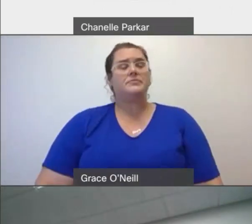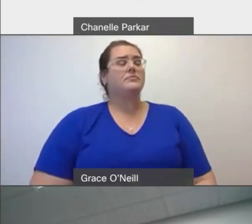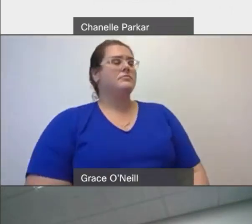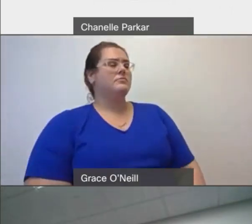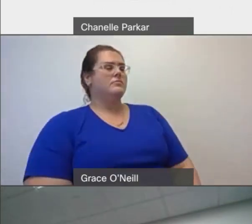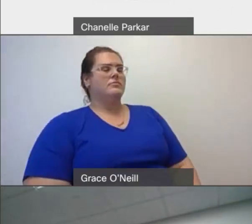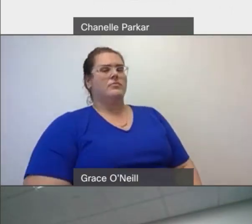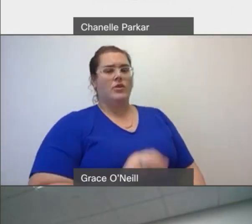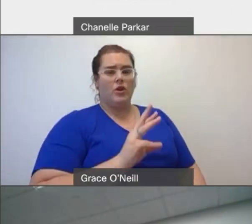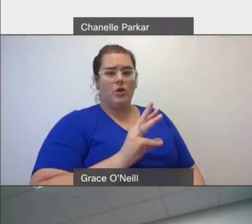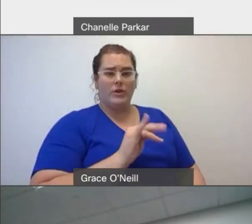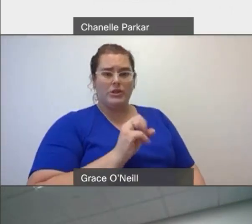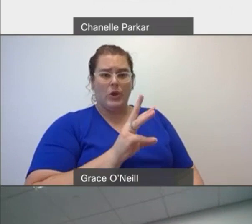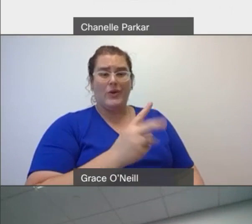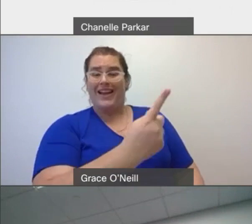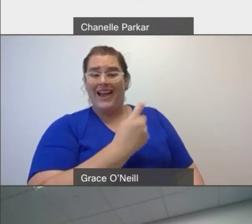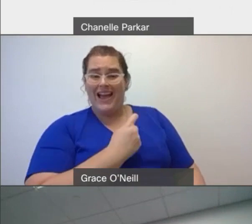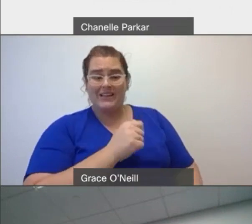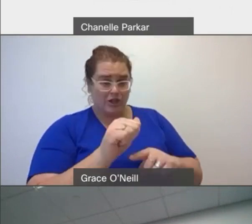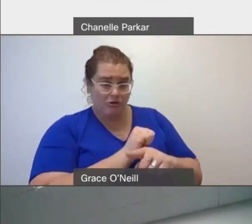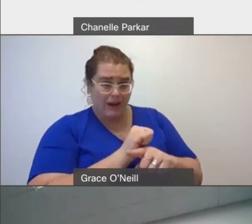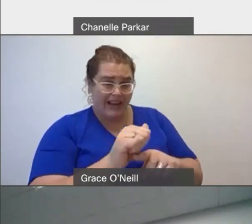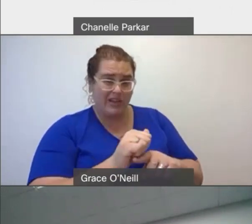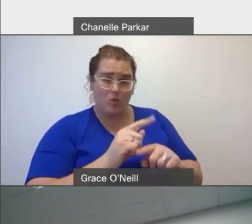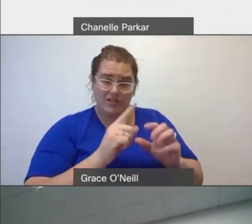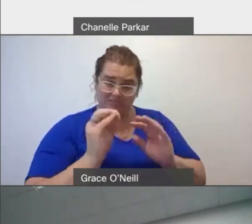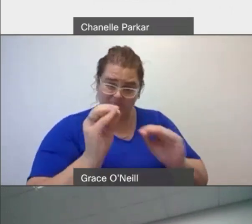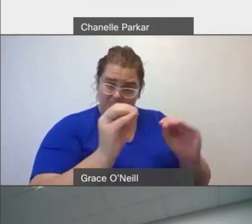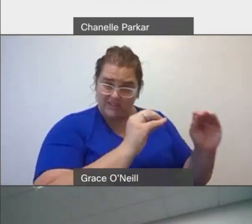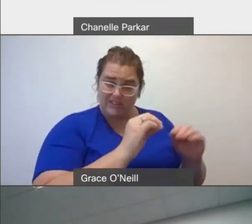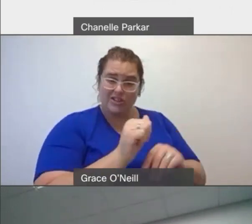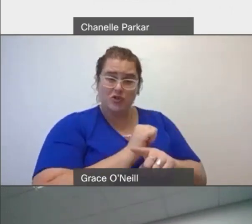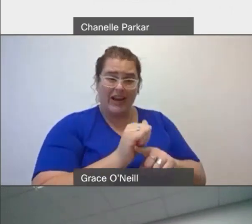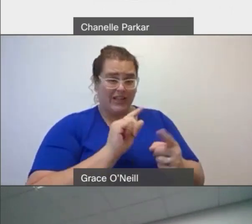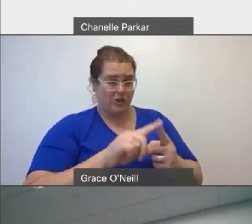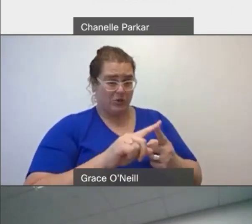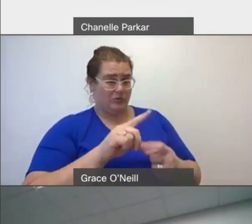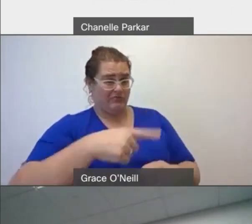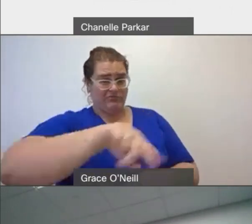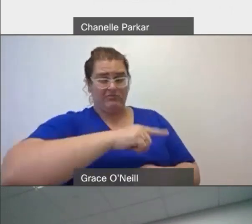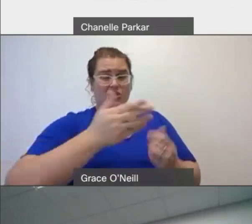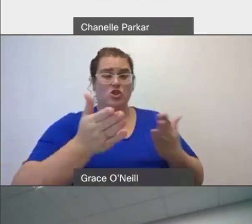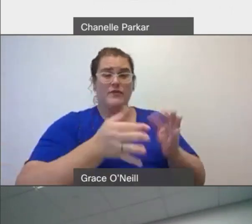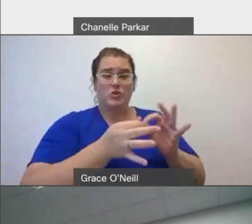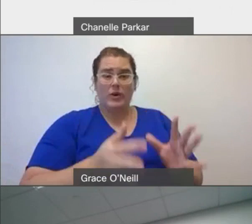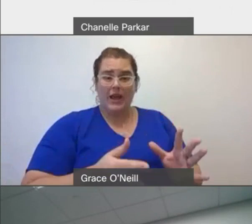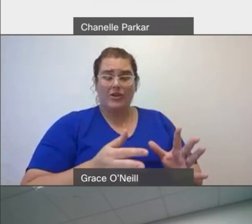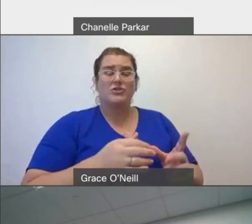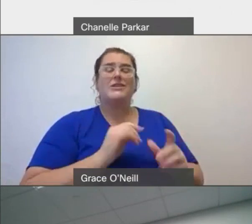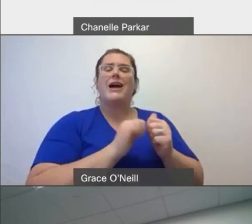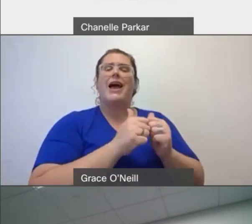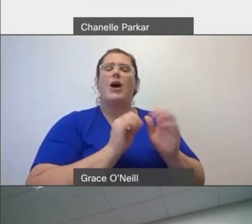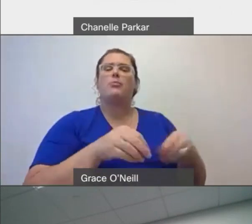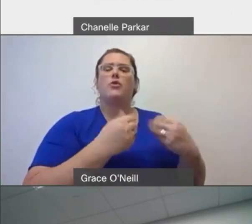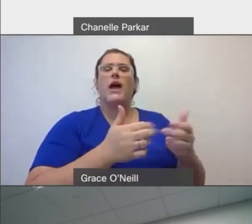Was a training done or training scheduled to clarify how to provide the service remote while persons supported are at